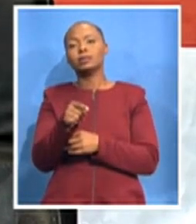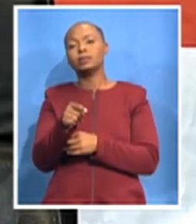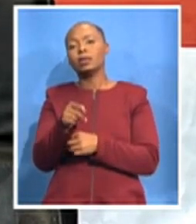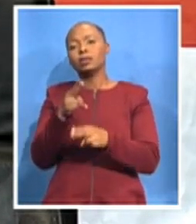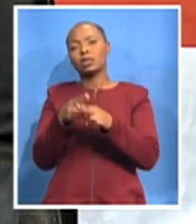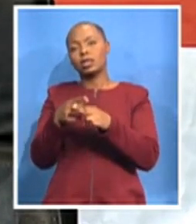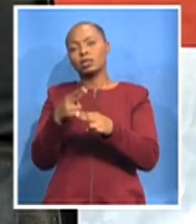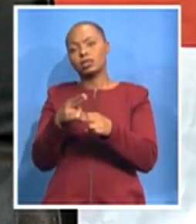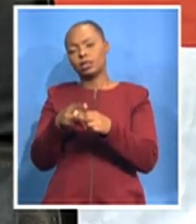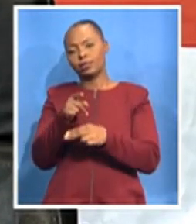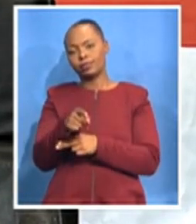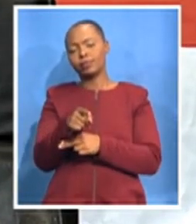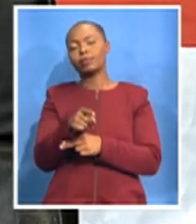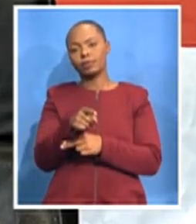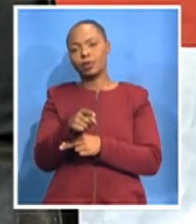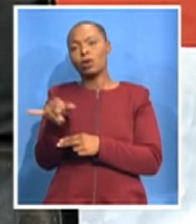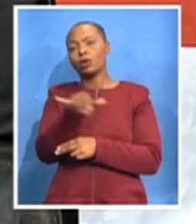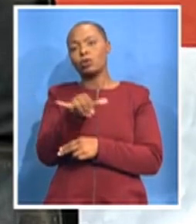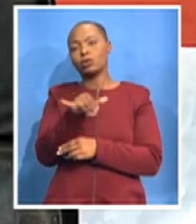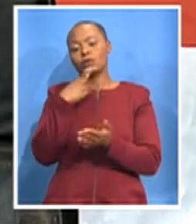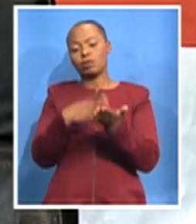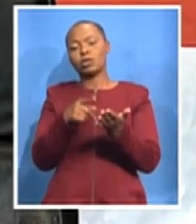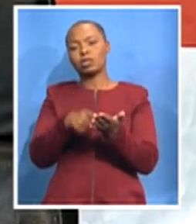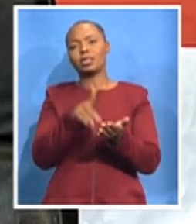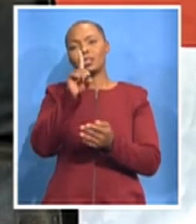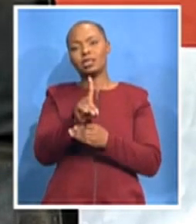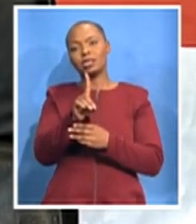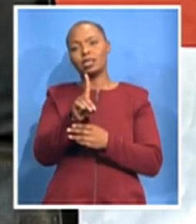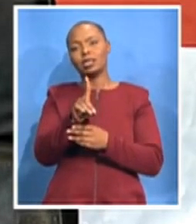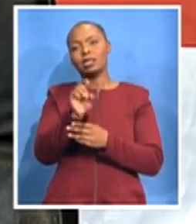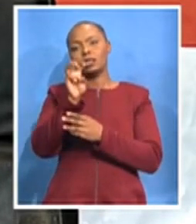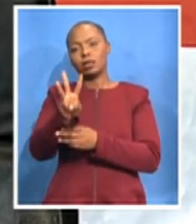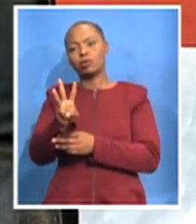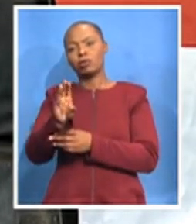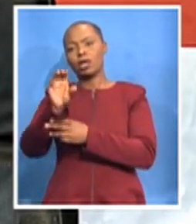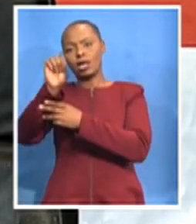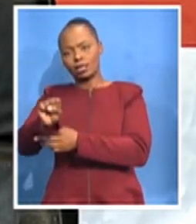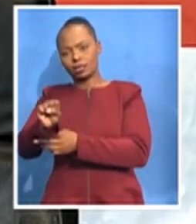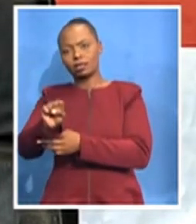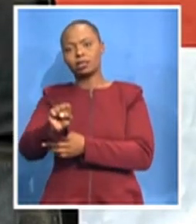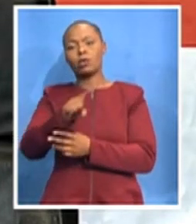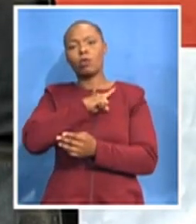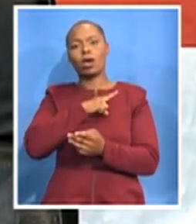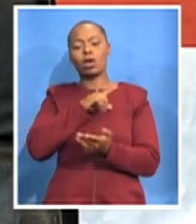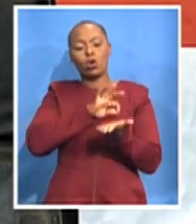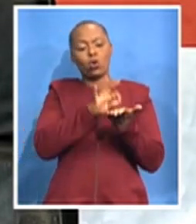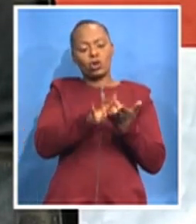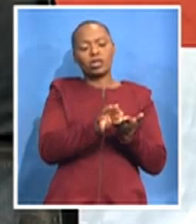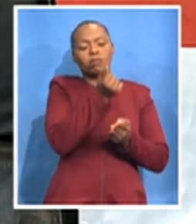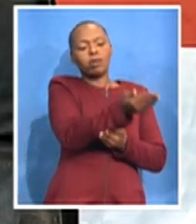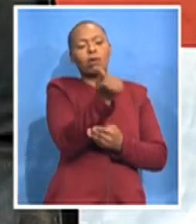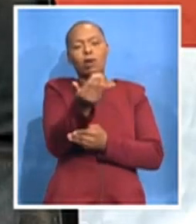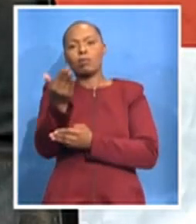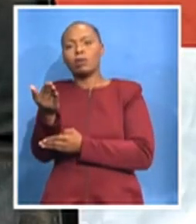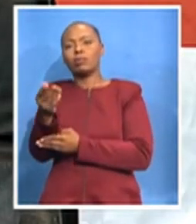is DWS, in awarding various contracts. And a complaint was lodged by Mr.